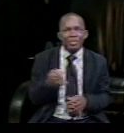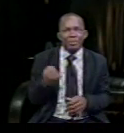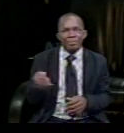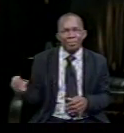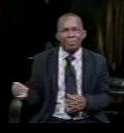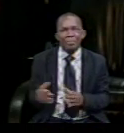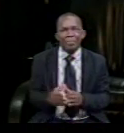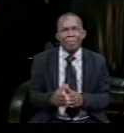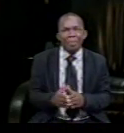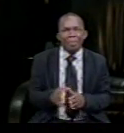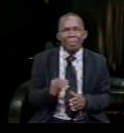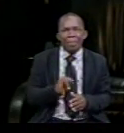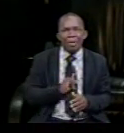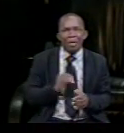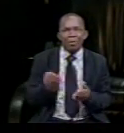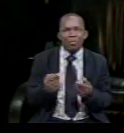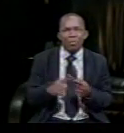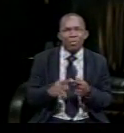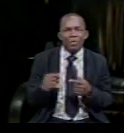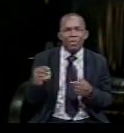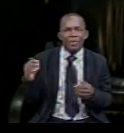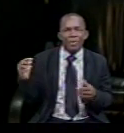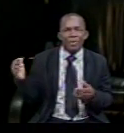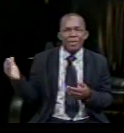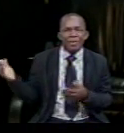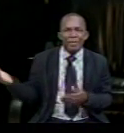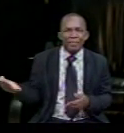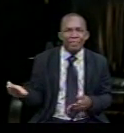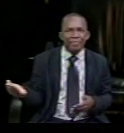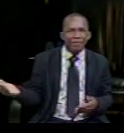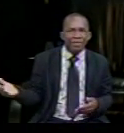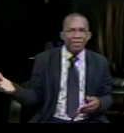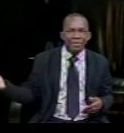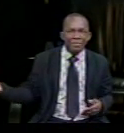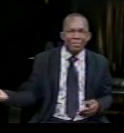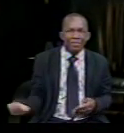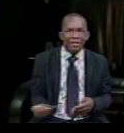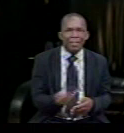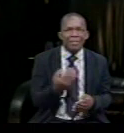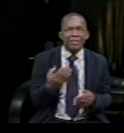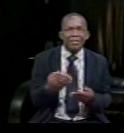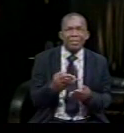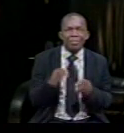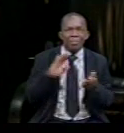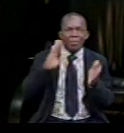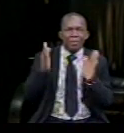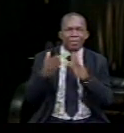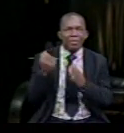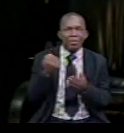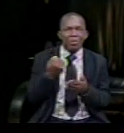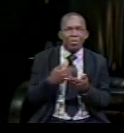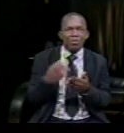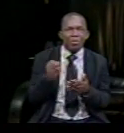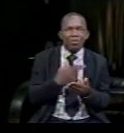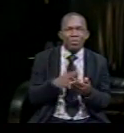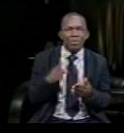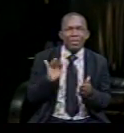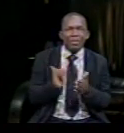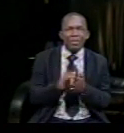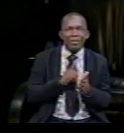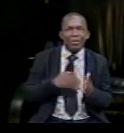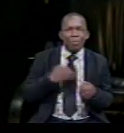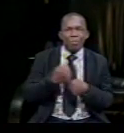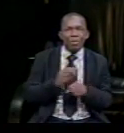to invite the presence of the Holy Spirit, that the Lord will make of us a new sharp threshing